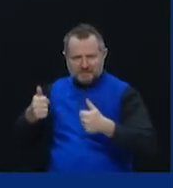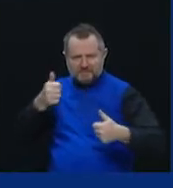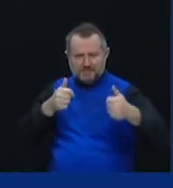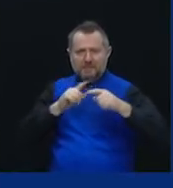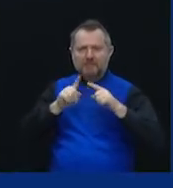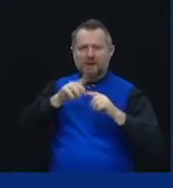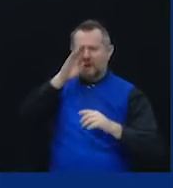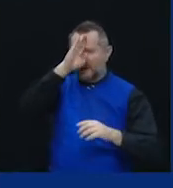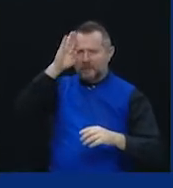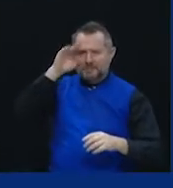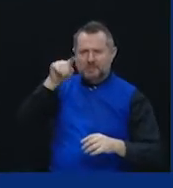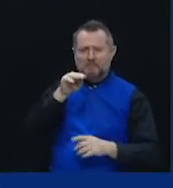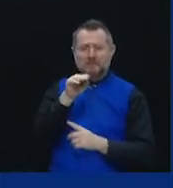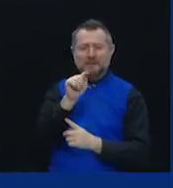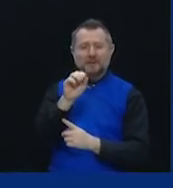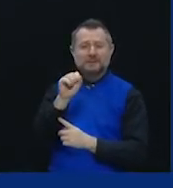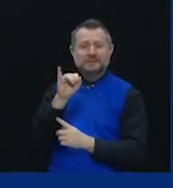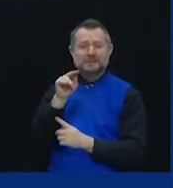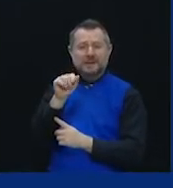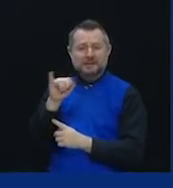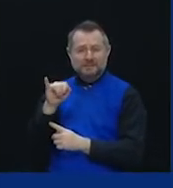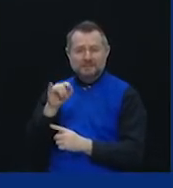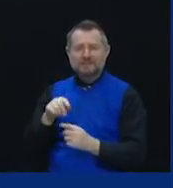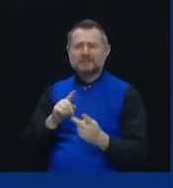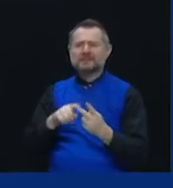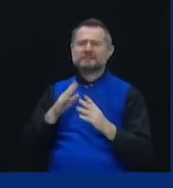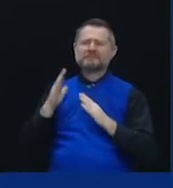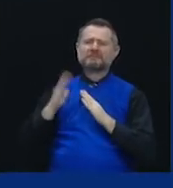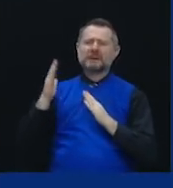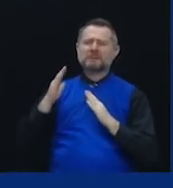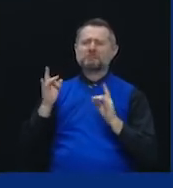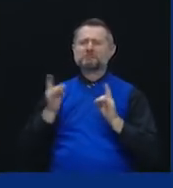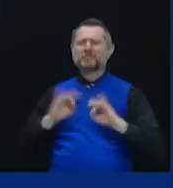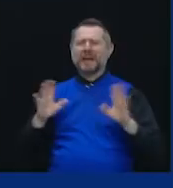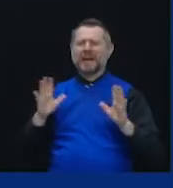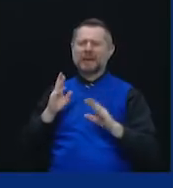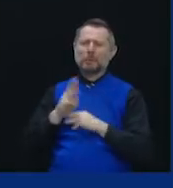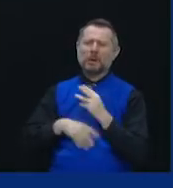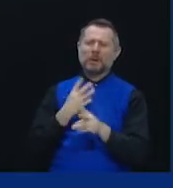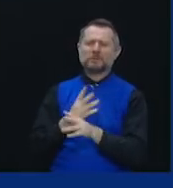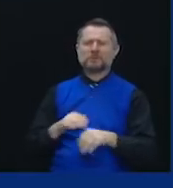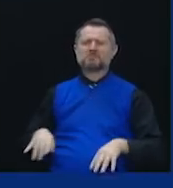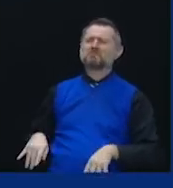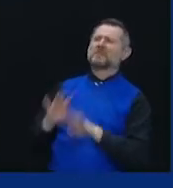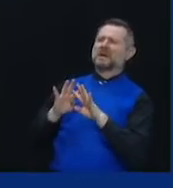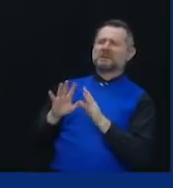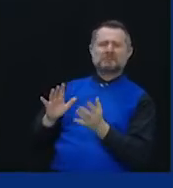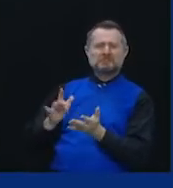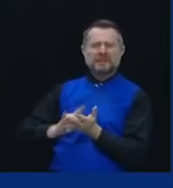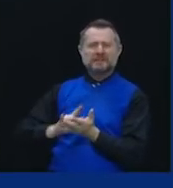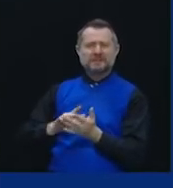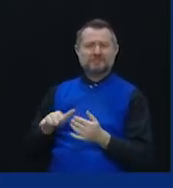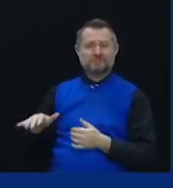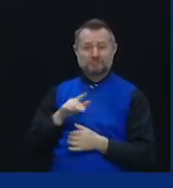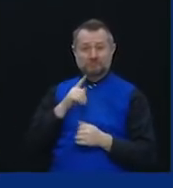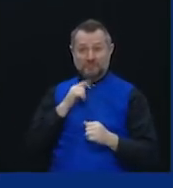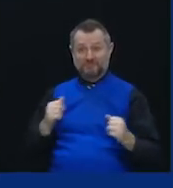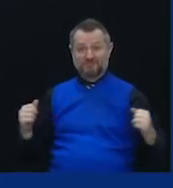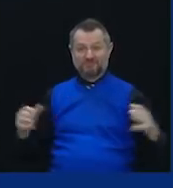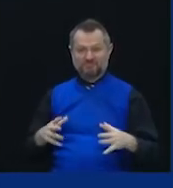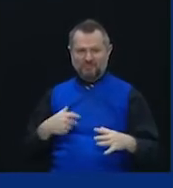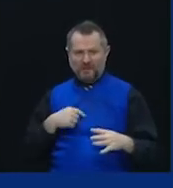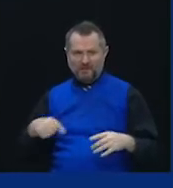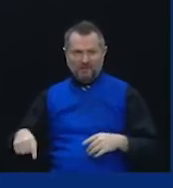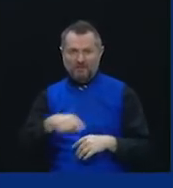preeminent healthcare institutions. We had the meeting here at Mount Sinai. And I asked the